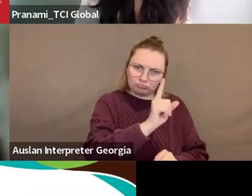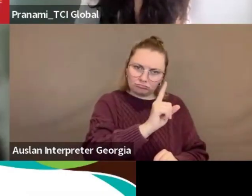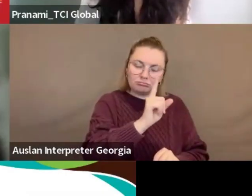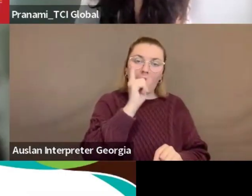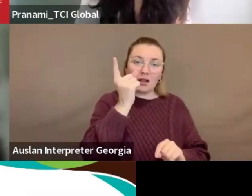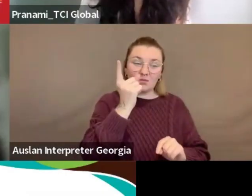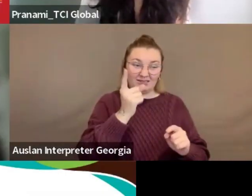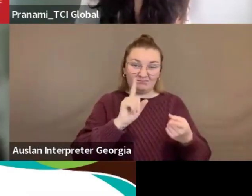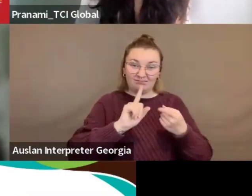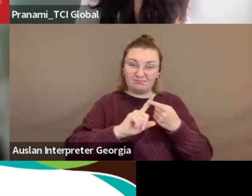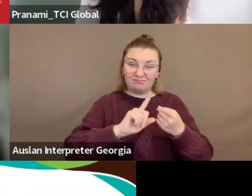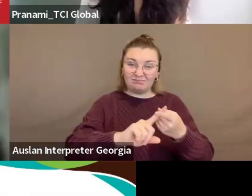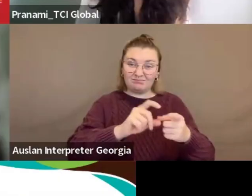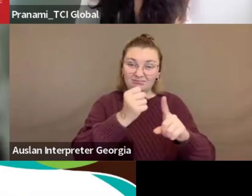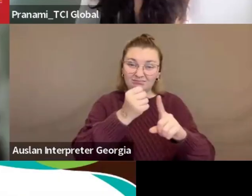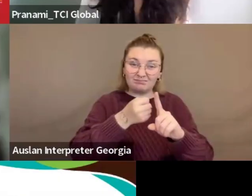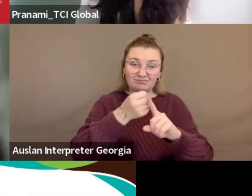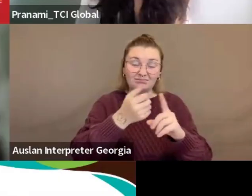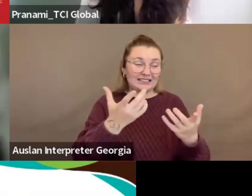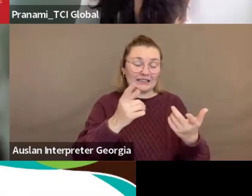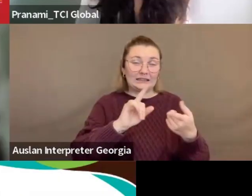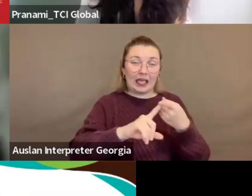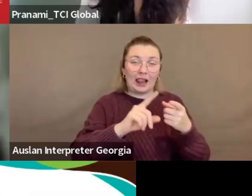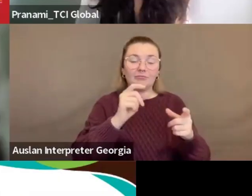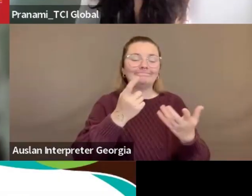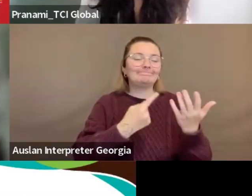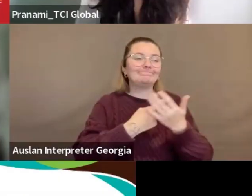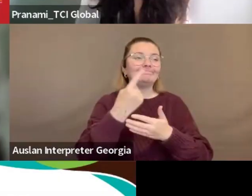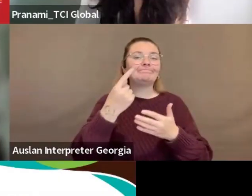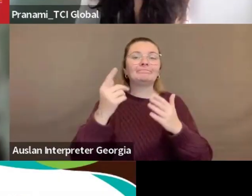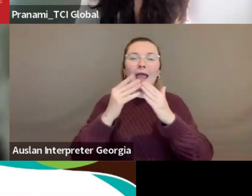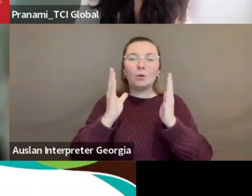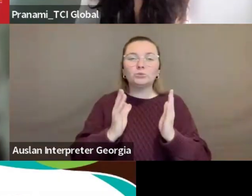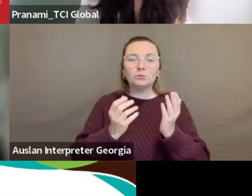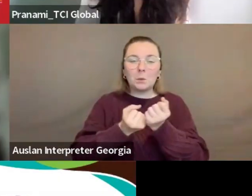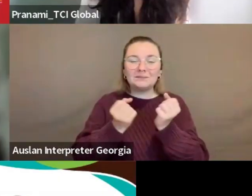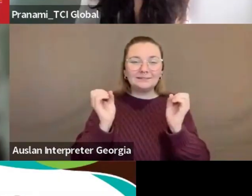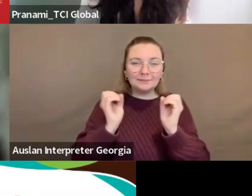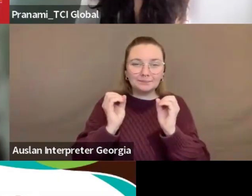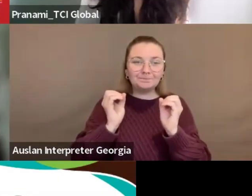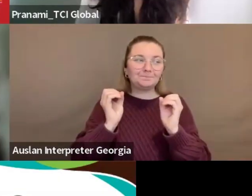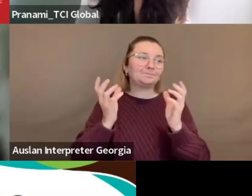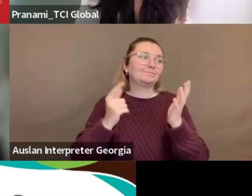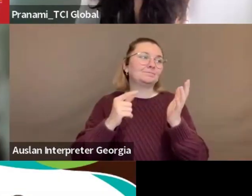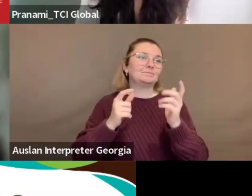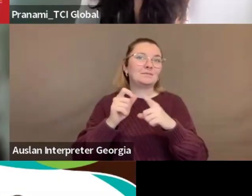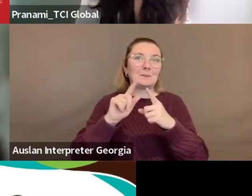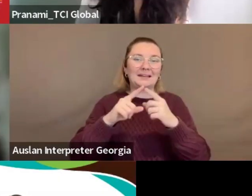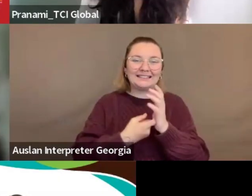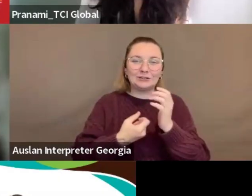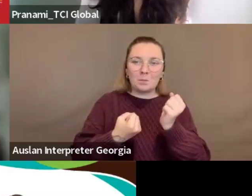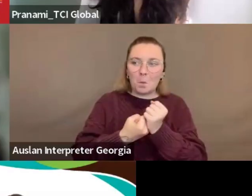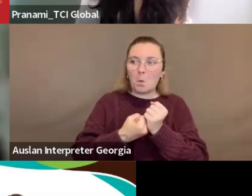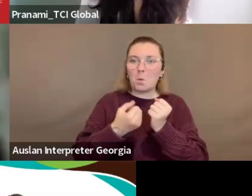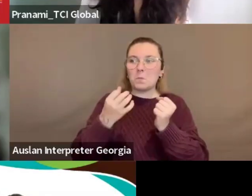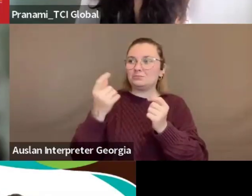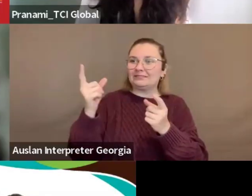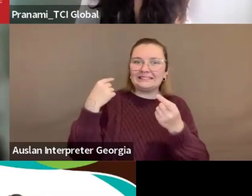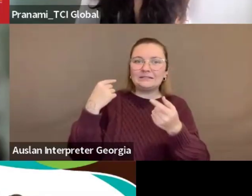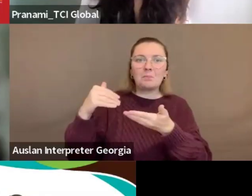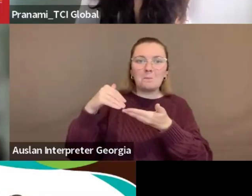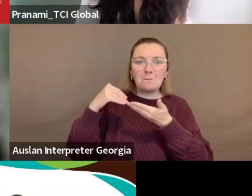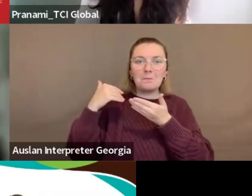of supports, no housing support, no access to personal assistance, no peer support, and no access